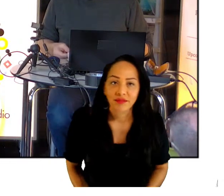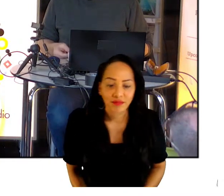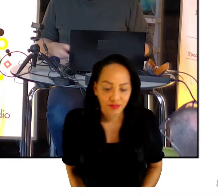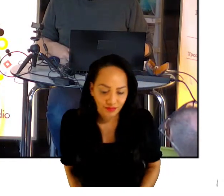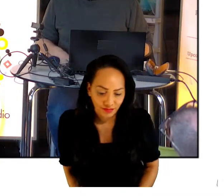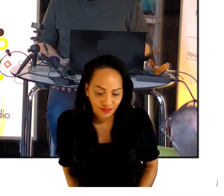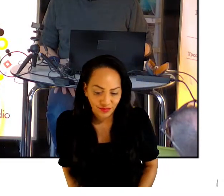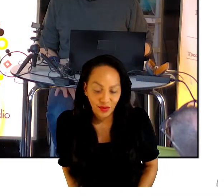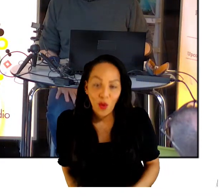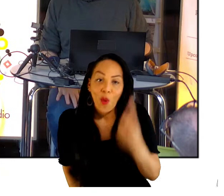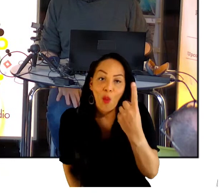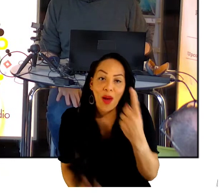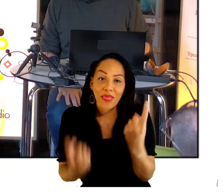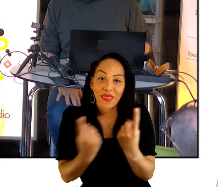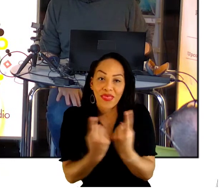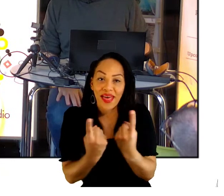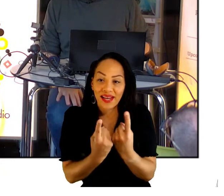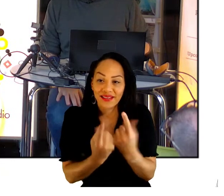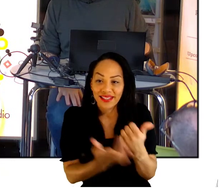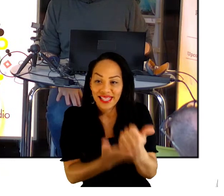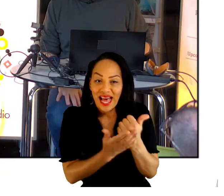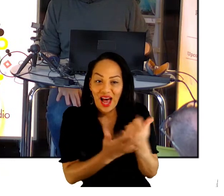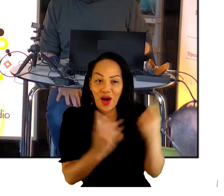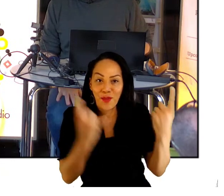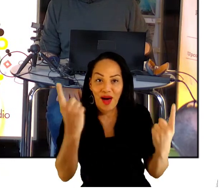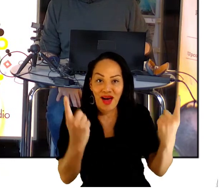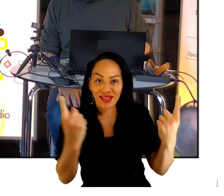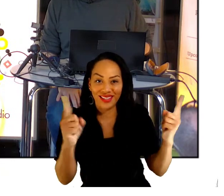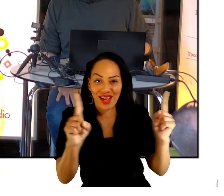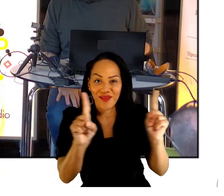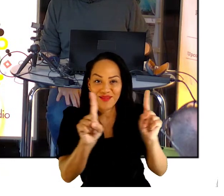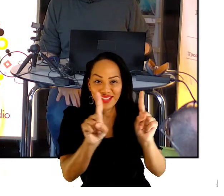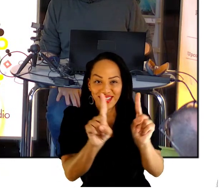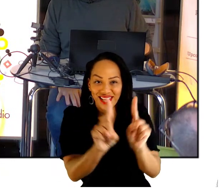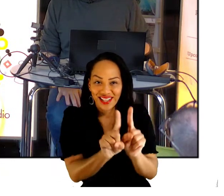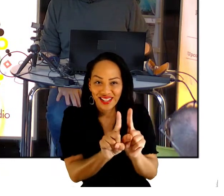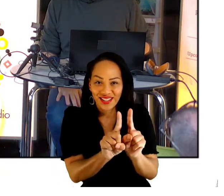us together was we love to reveal to you what usually is hidden